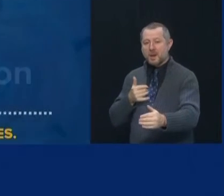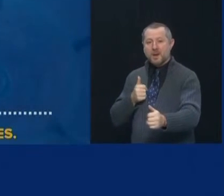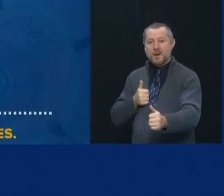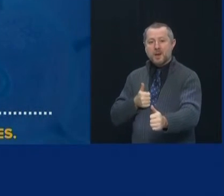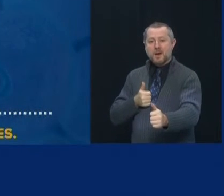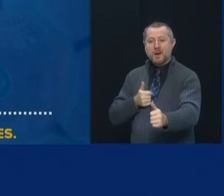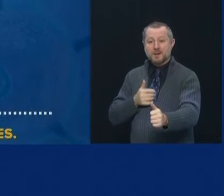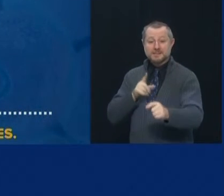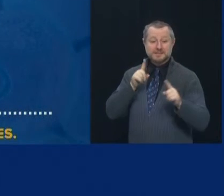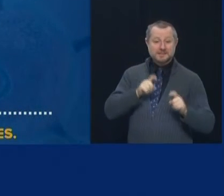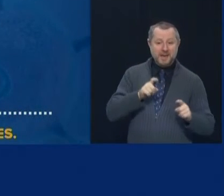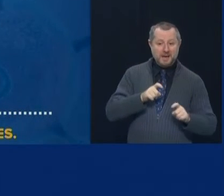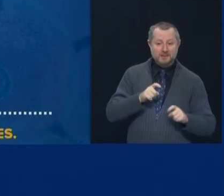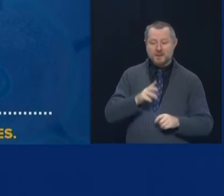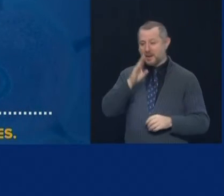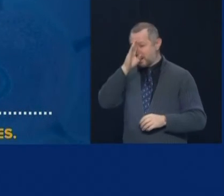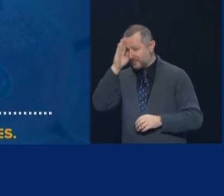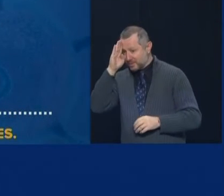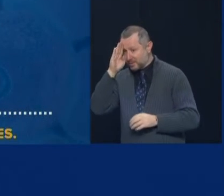you to about mid-January.